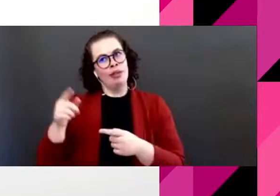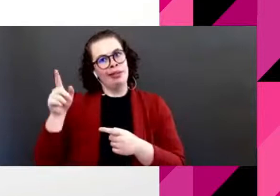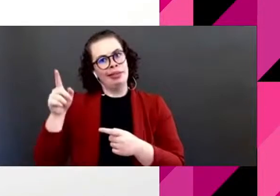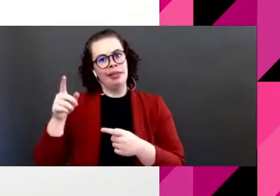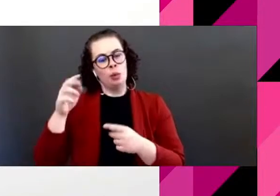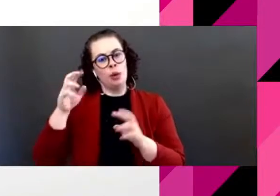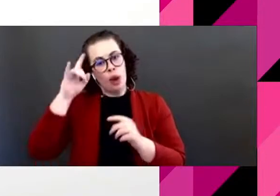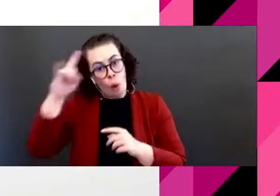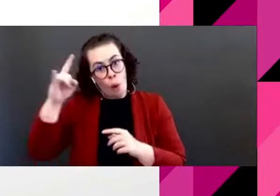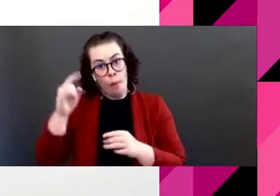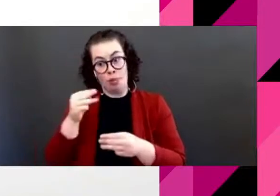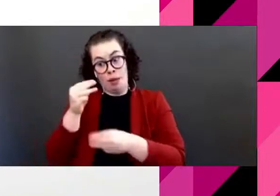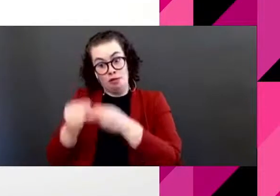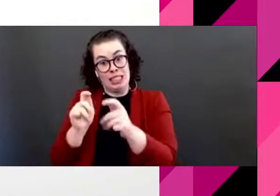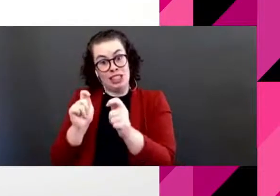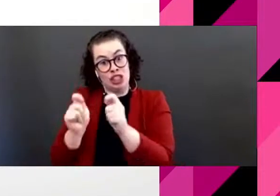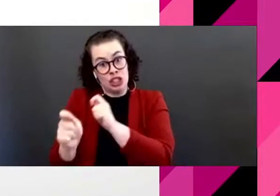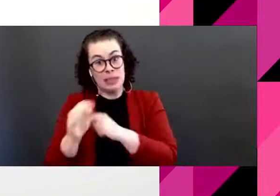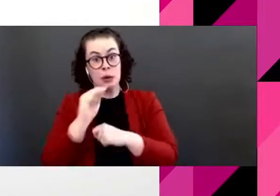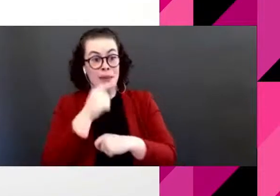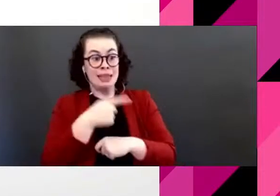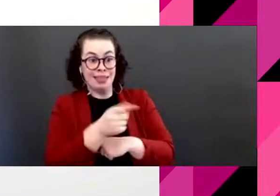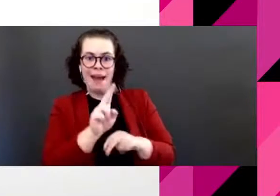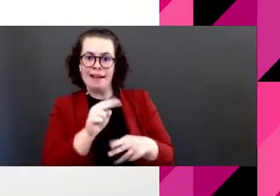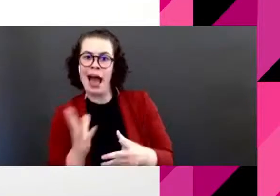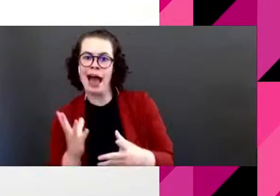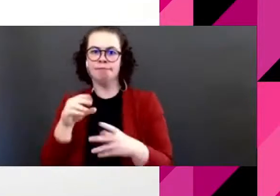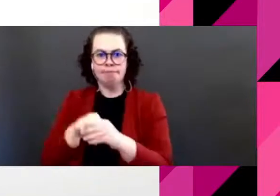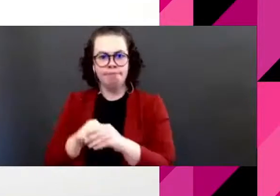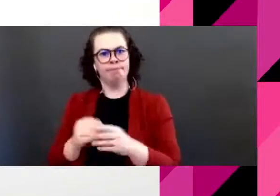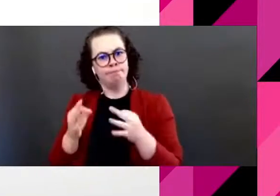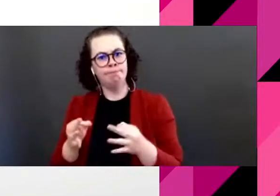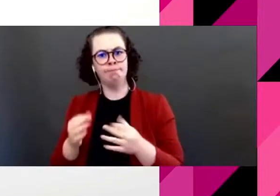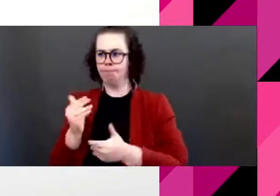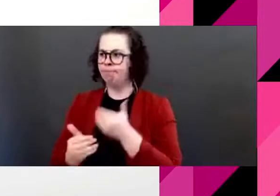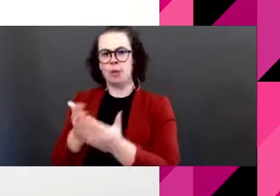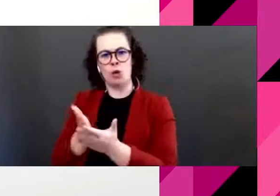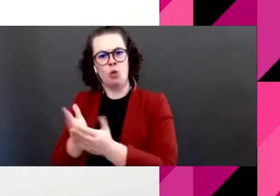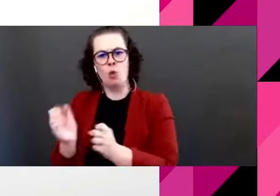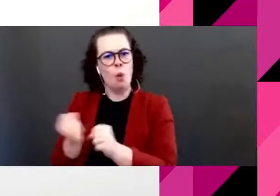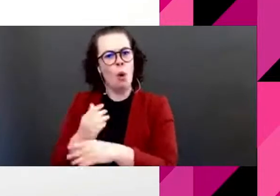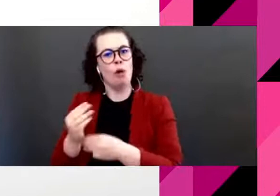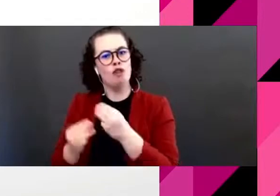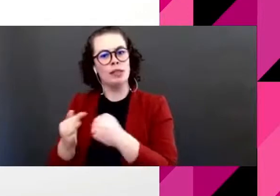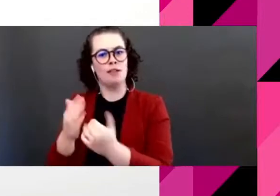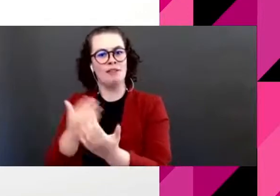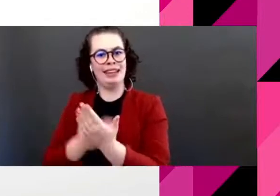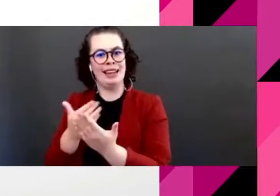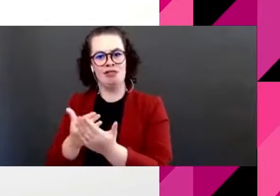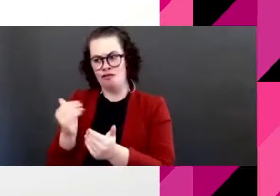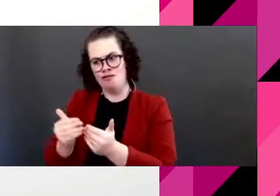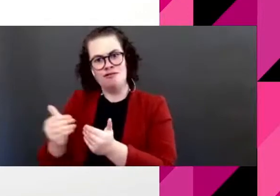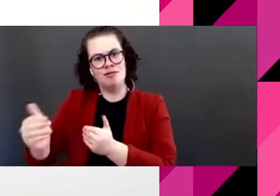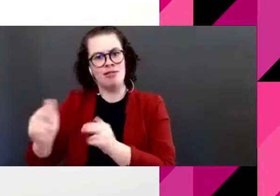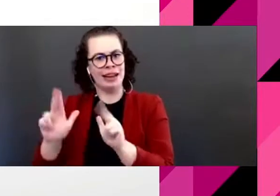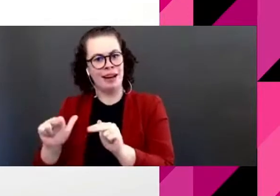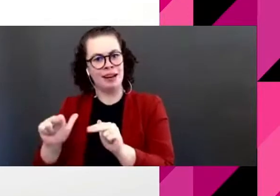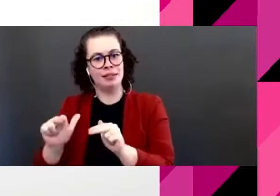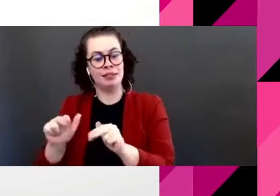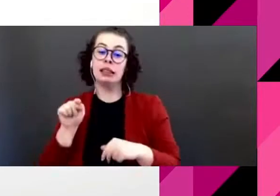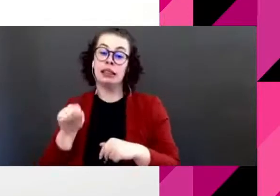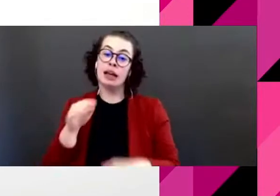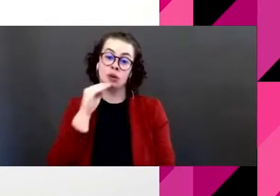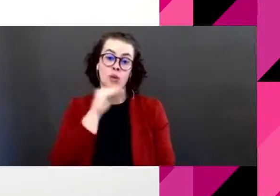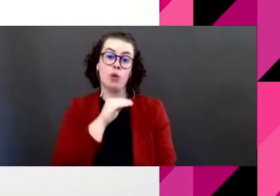people with disabilities to participate effectively in all the processes. And this is important because that leads us to